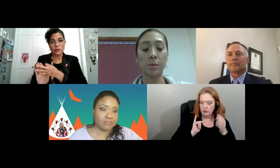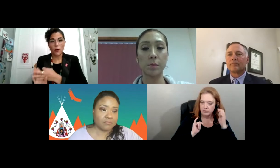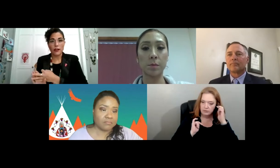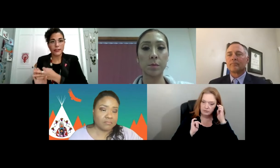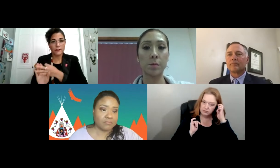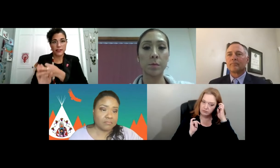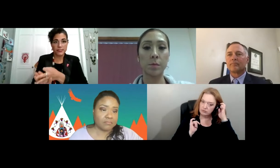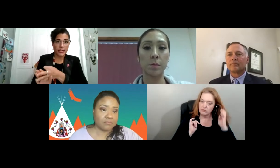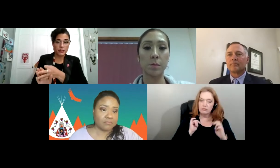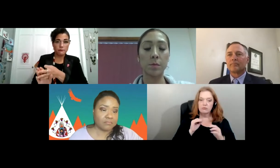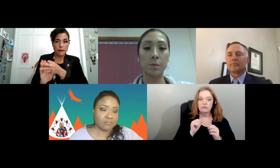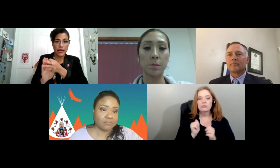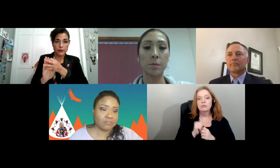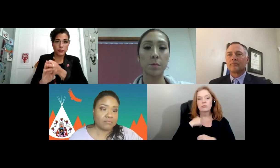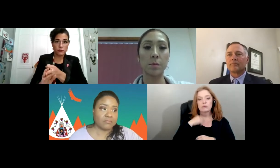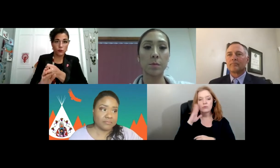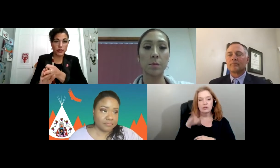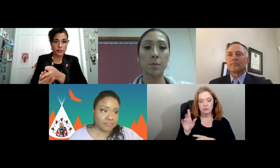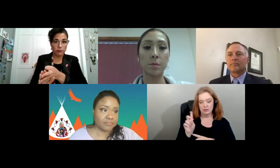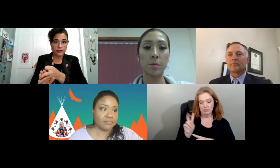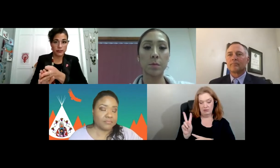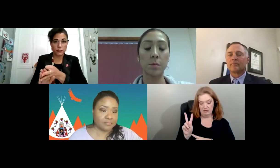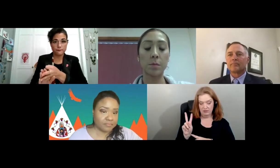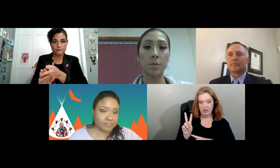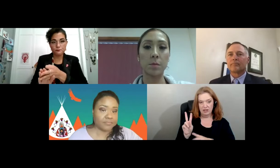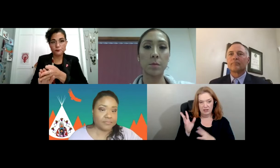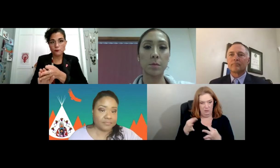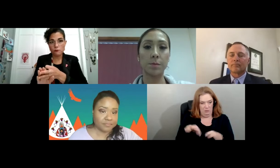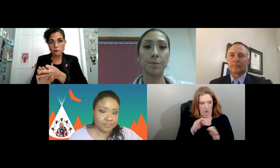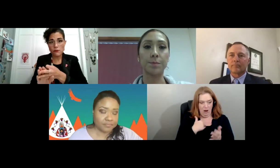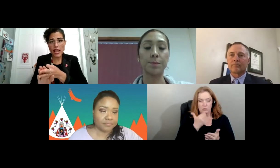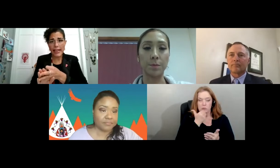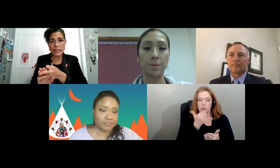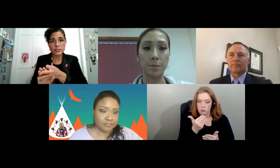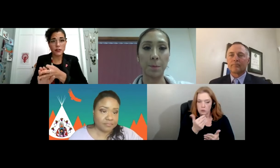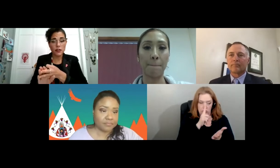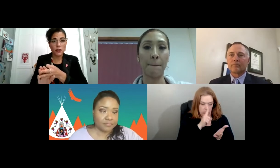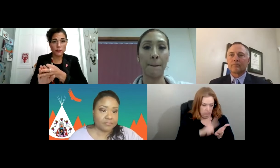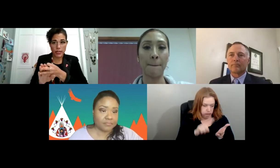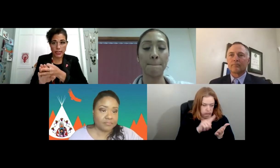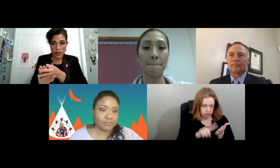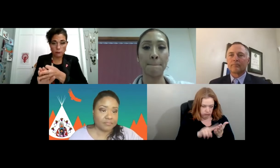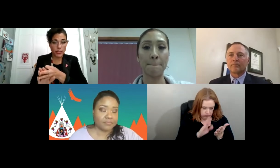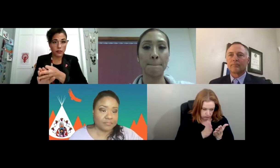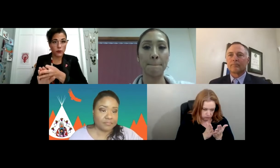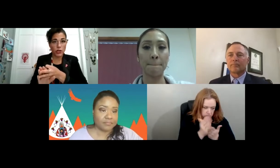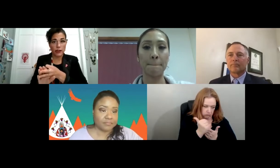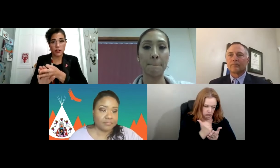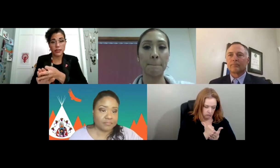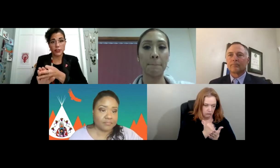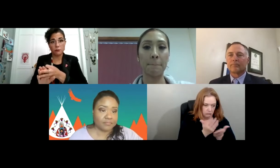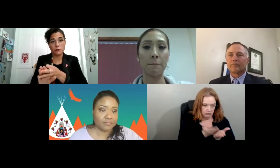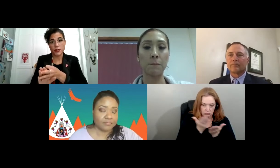we know that the quality of investigation matters when it comes to prosecution. And it gets complicated when you